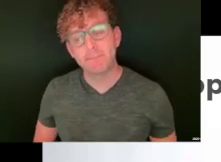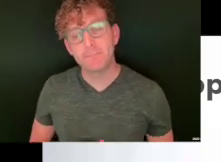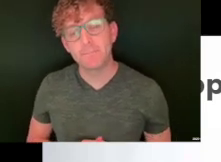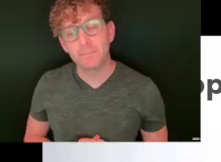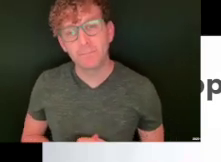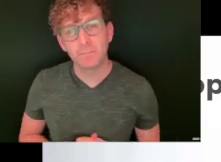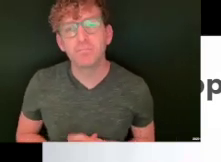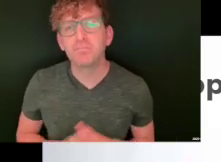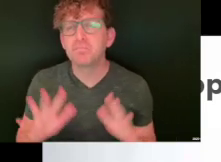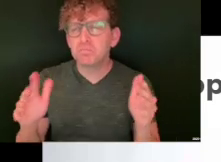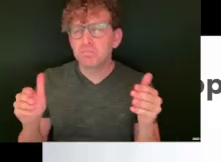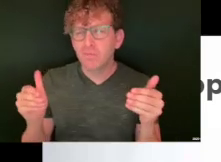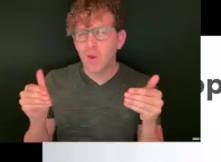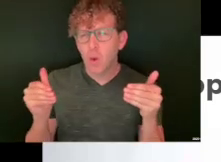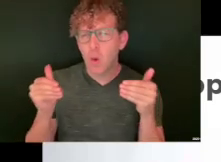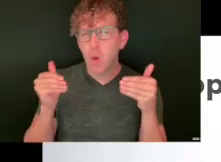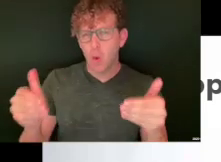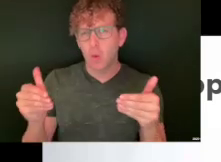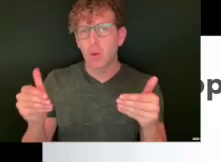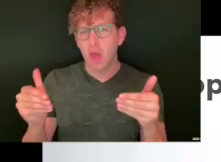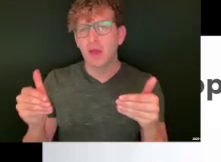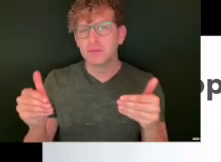now.